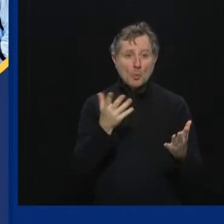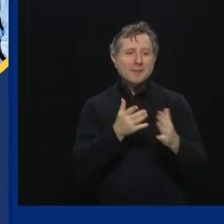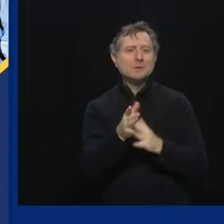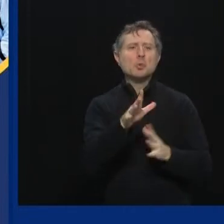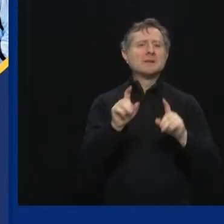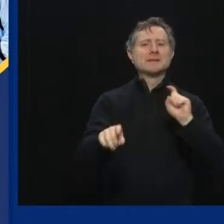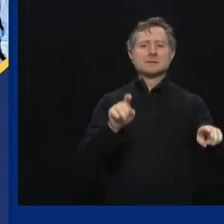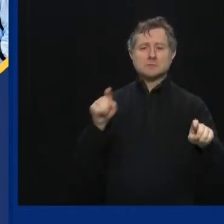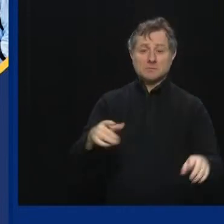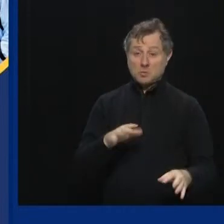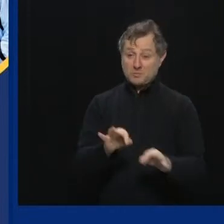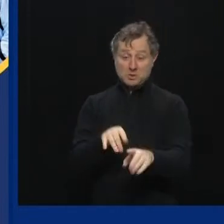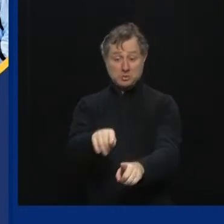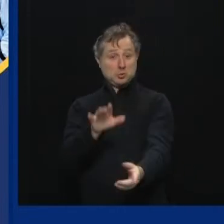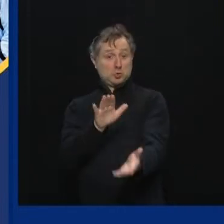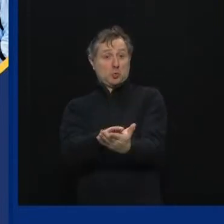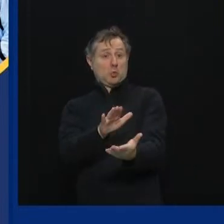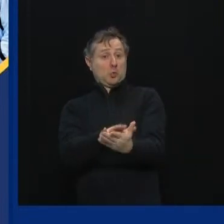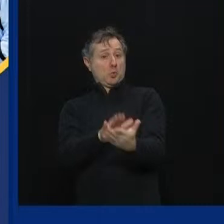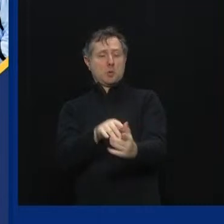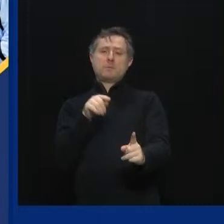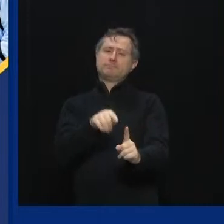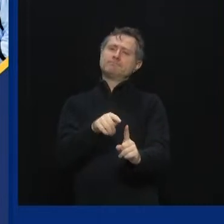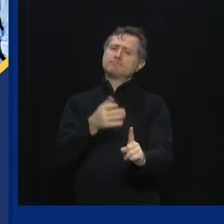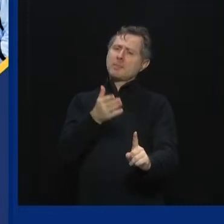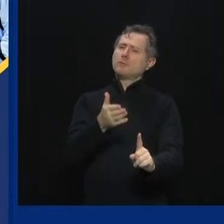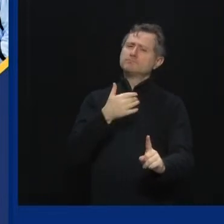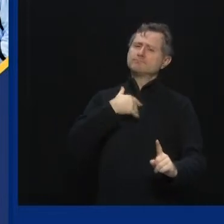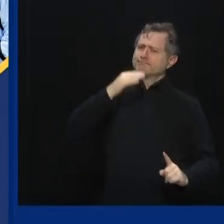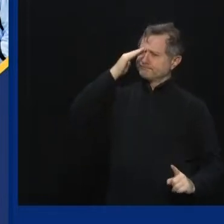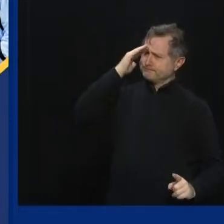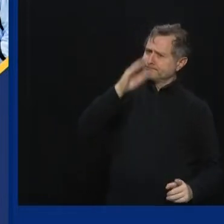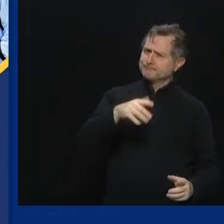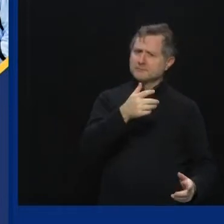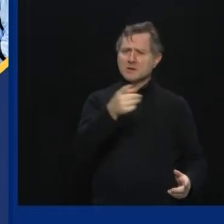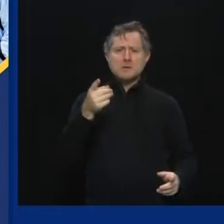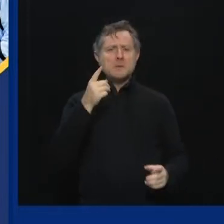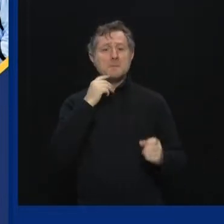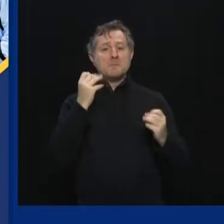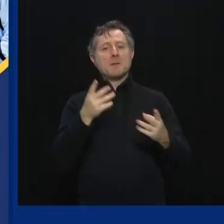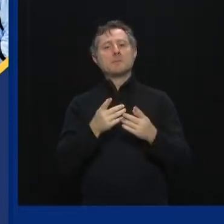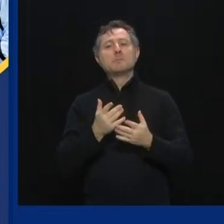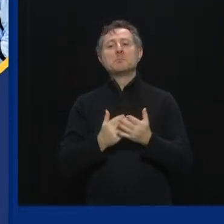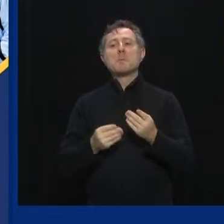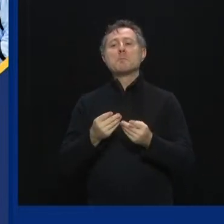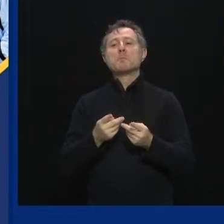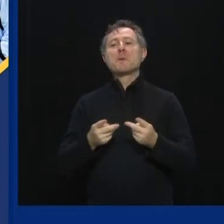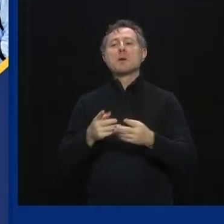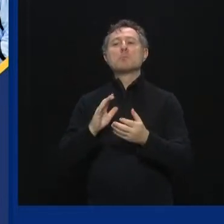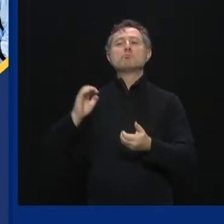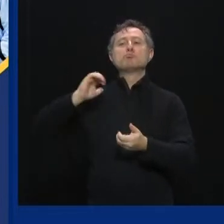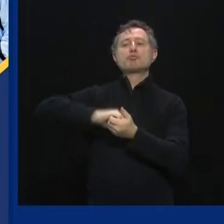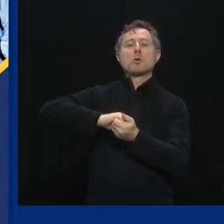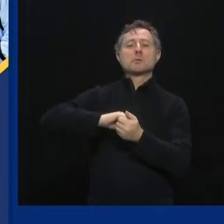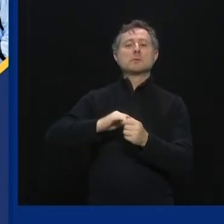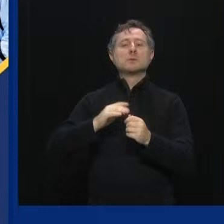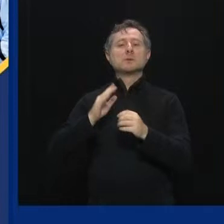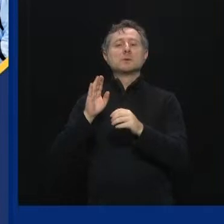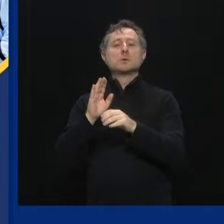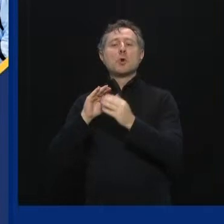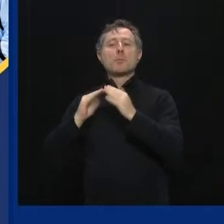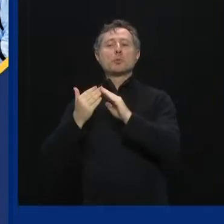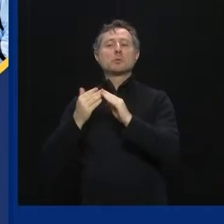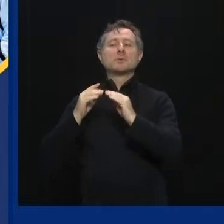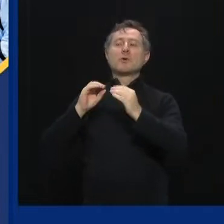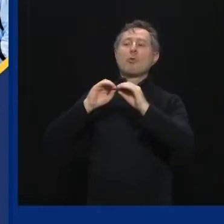though. We are aggressively right now connecting schools to provider partners and other community organizations, outreach,